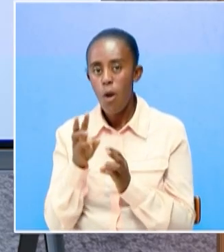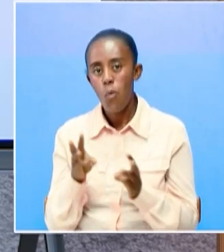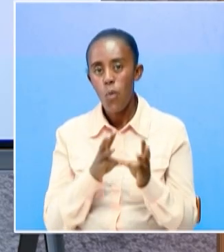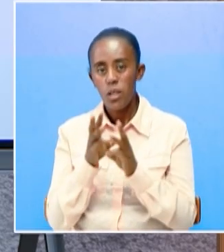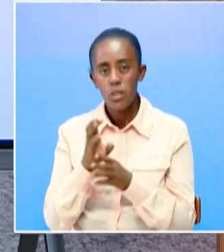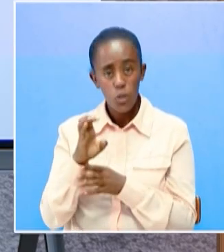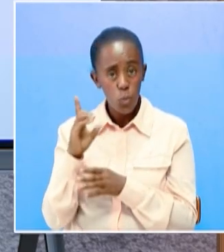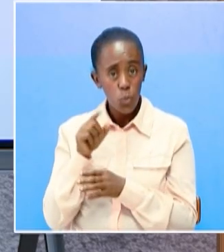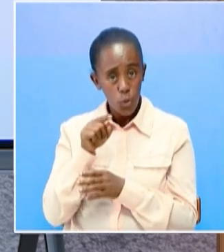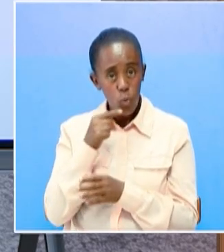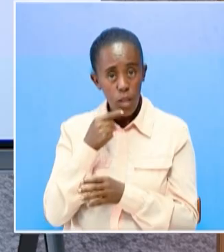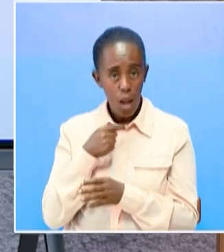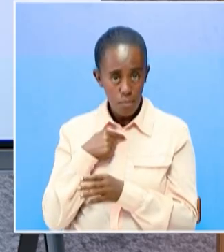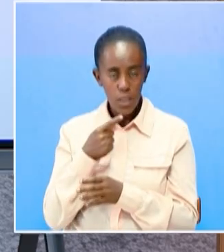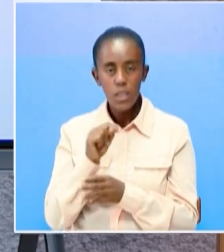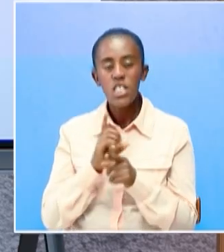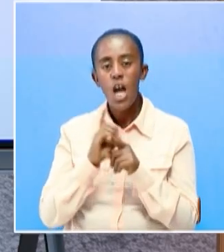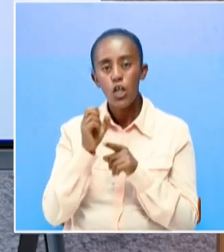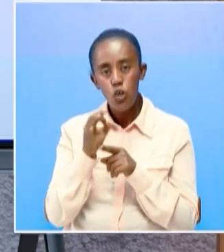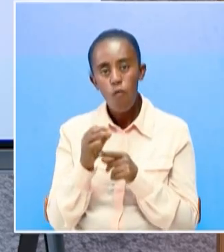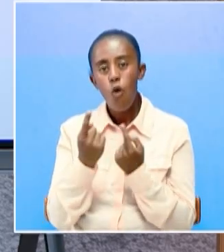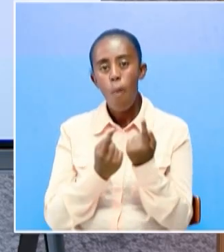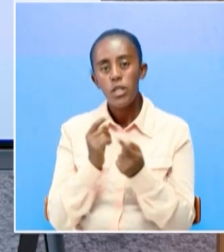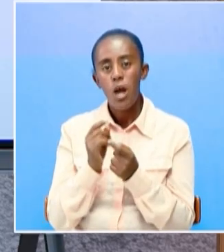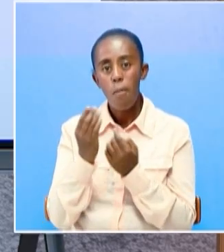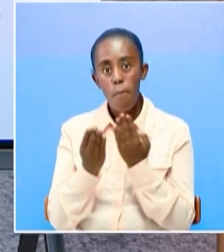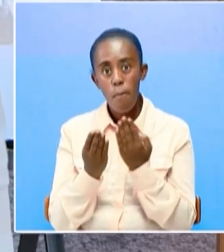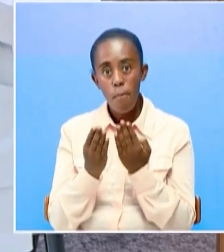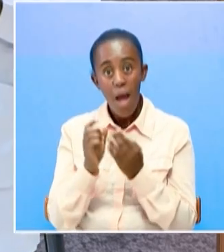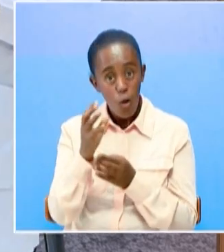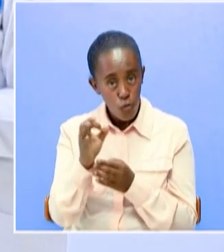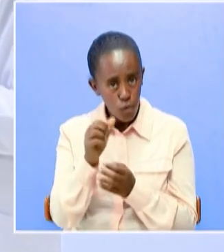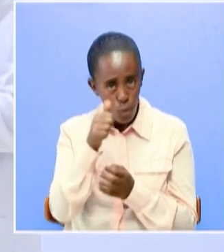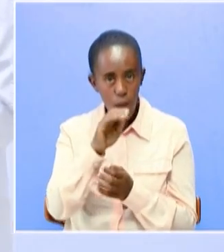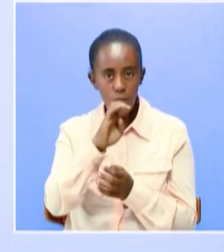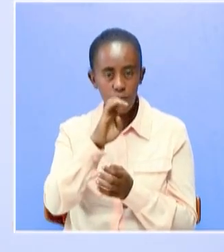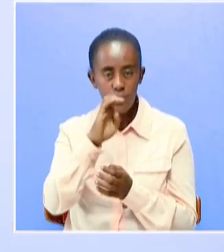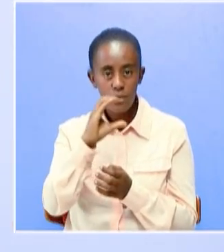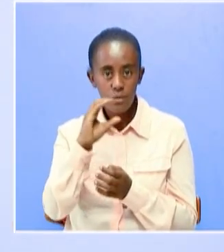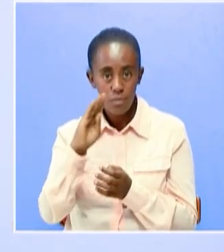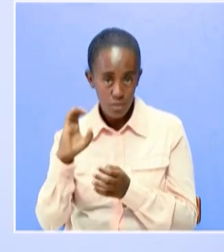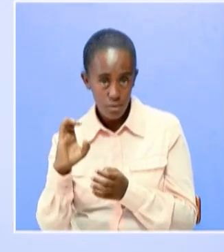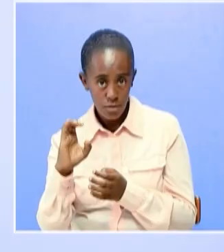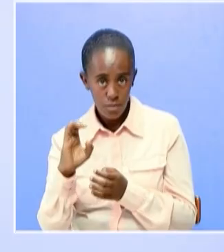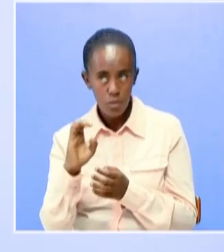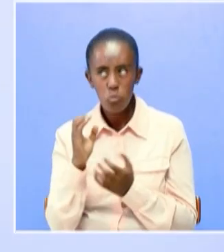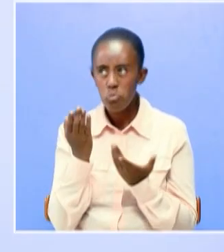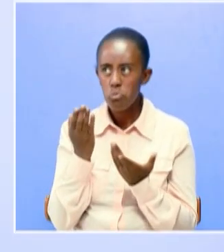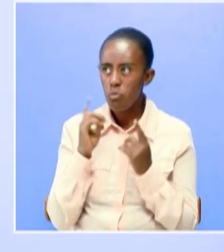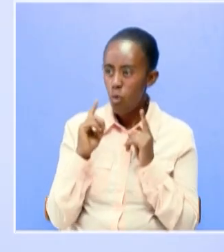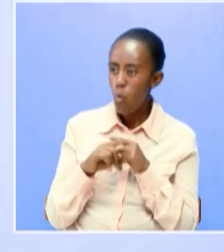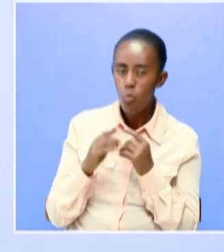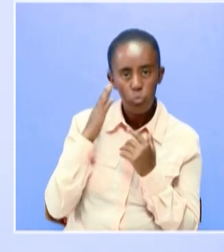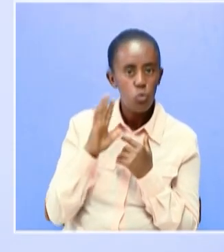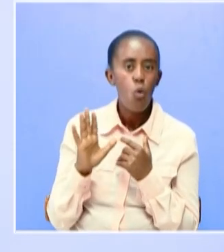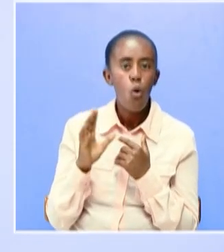So, could you tell me the direction of Commercial Bank of Ethiopia? If you don't know the direction, if you